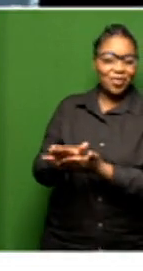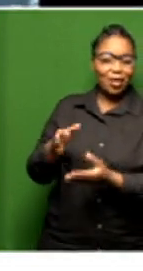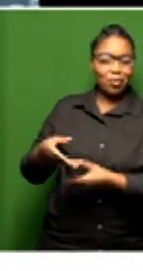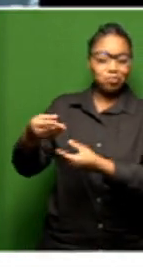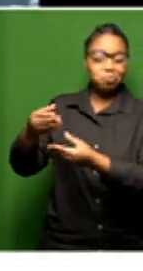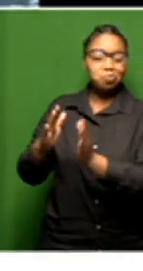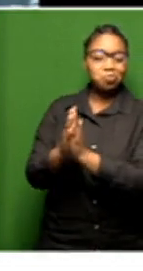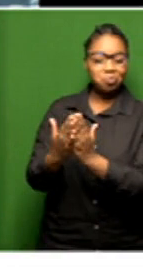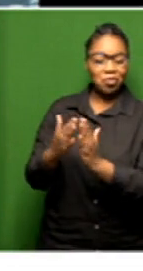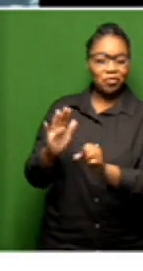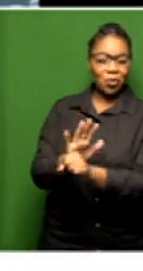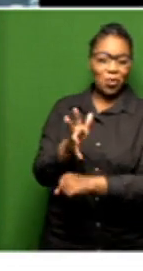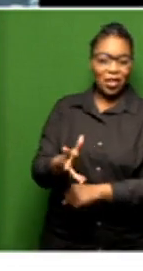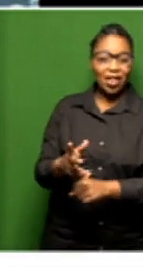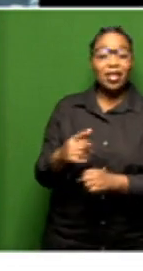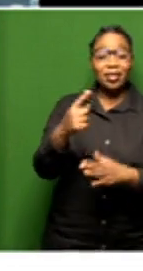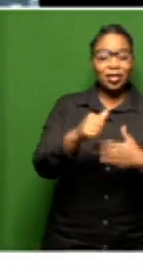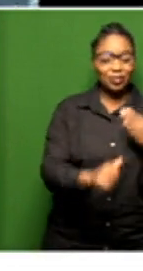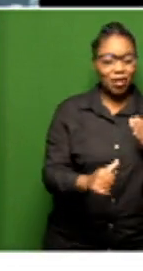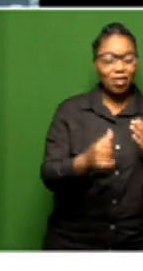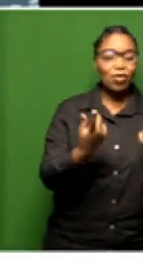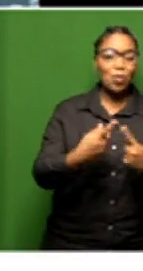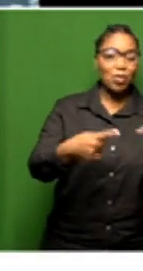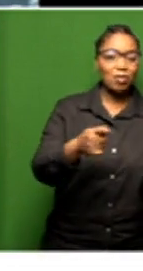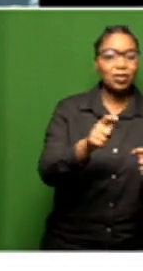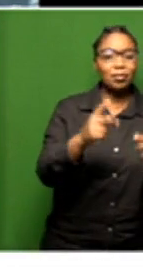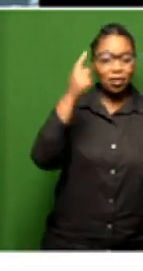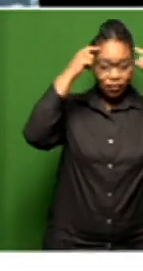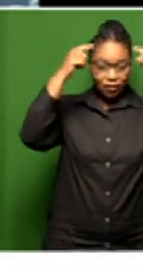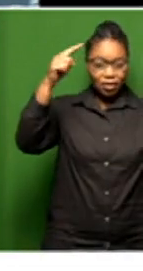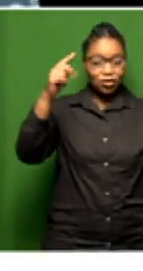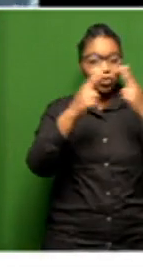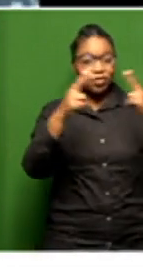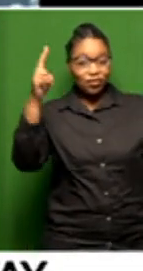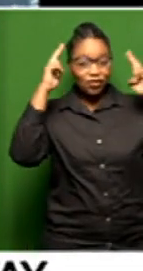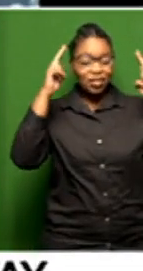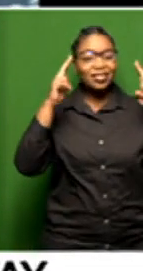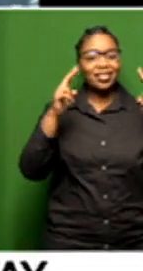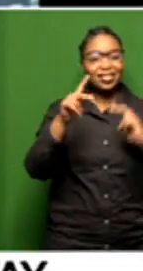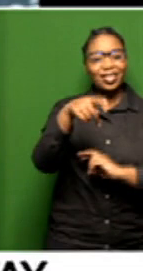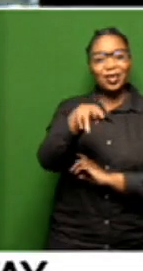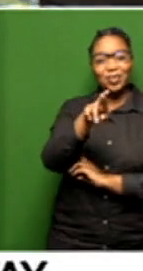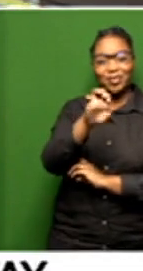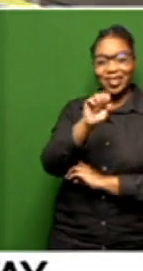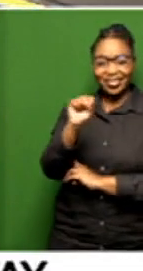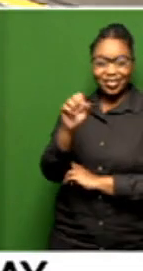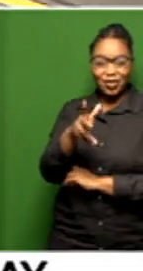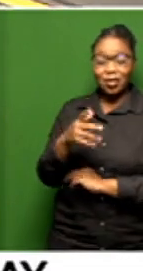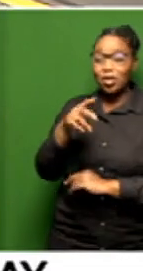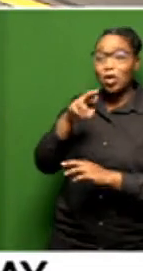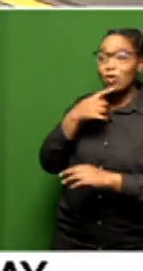for a number of years. It will be out next month, published by Wits University Press. All right. Do you promise we can have a conversation about